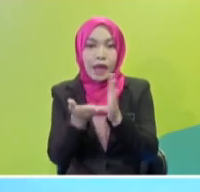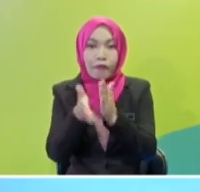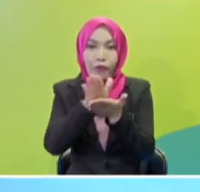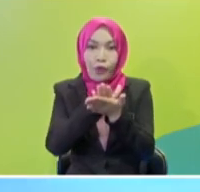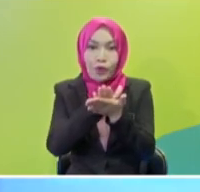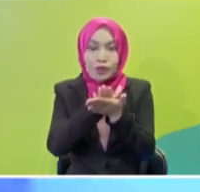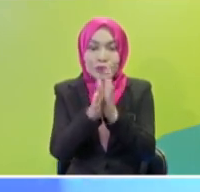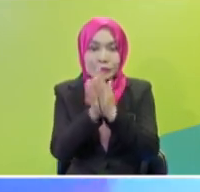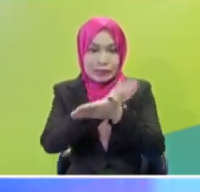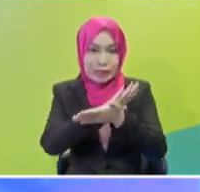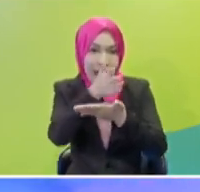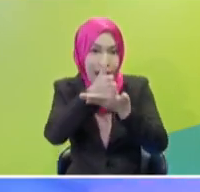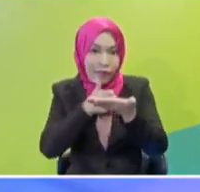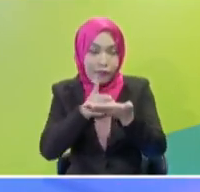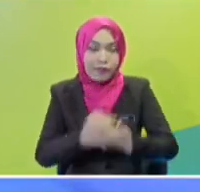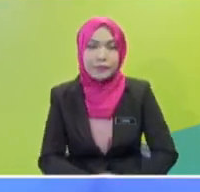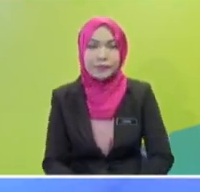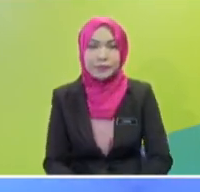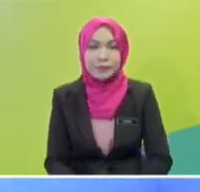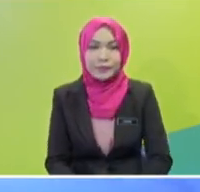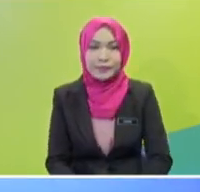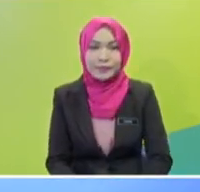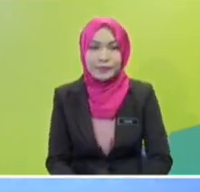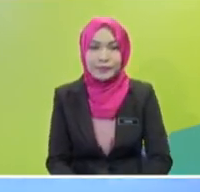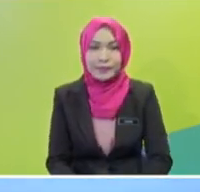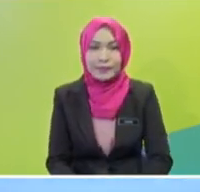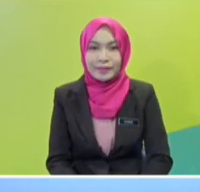so folding into half.